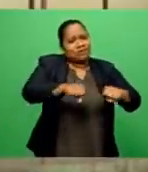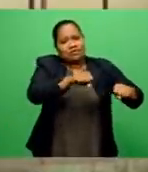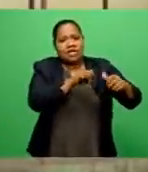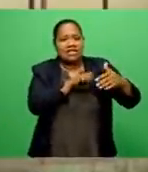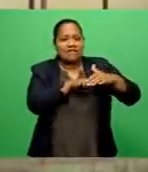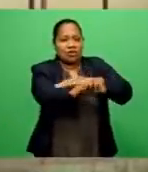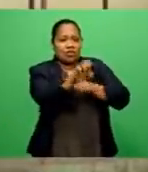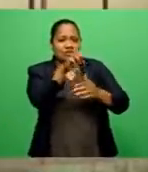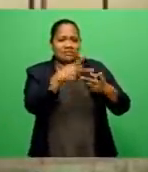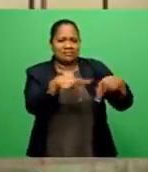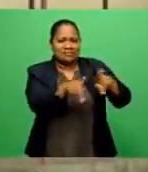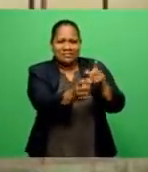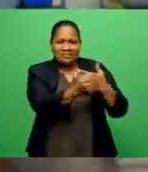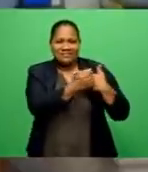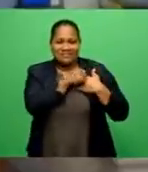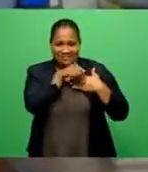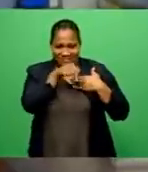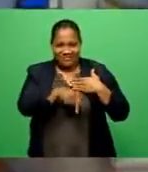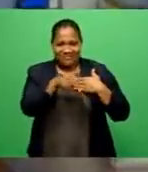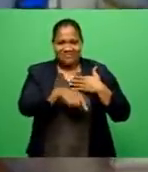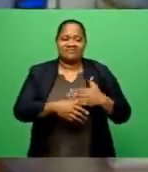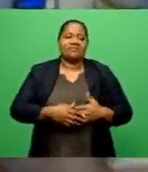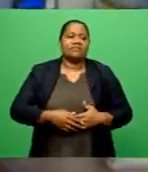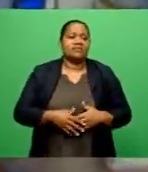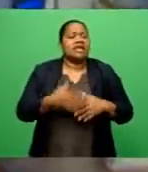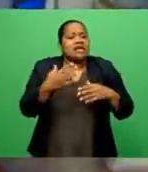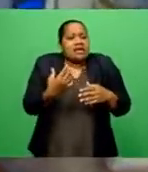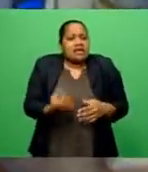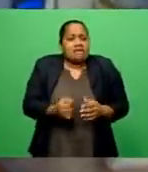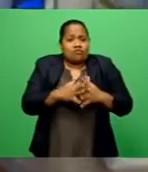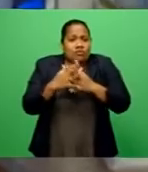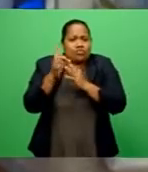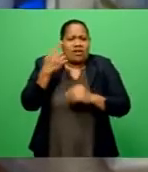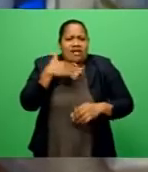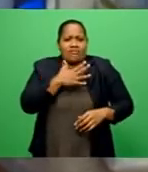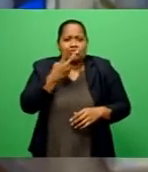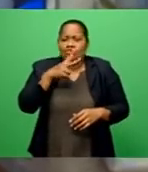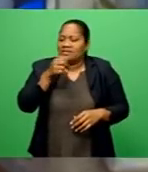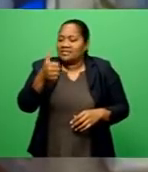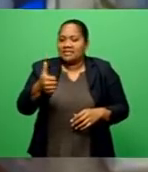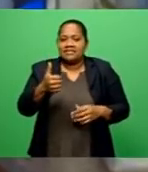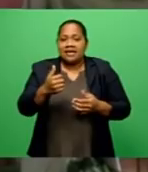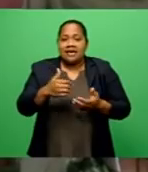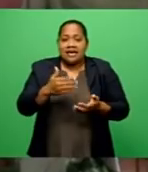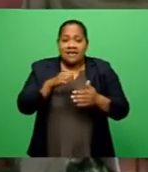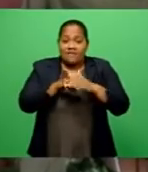here. The Western Division has 126 active centers with